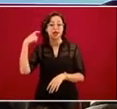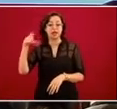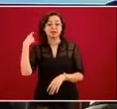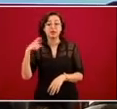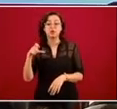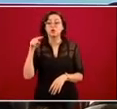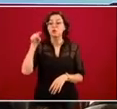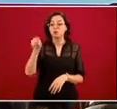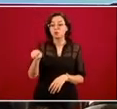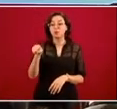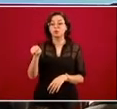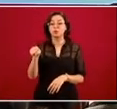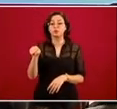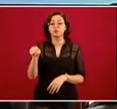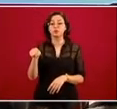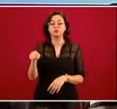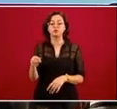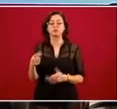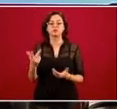The state of Querétaro,